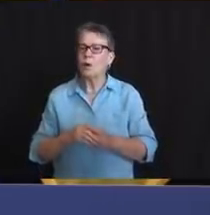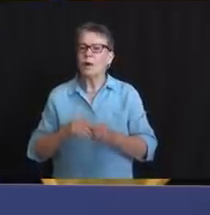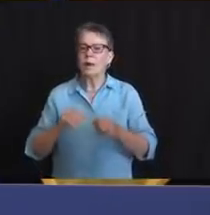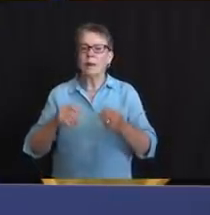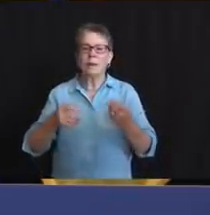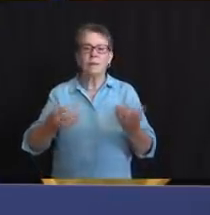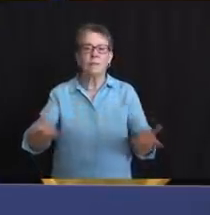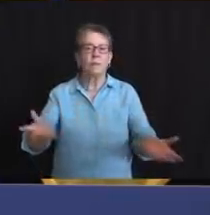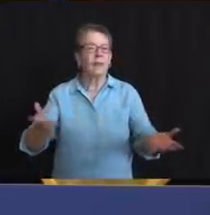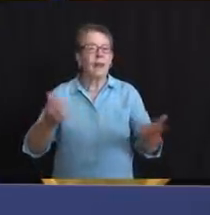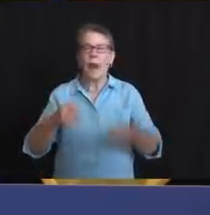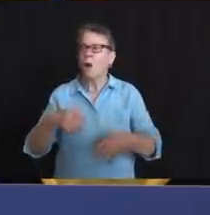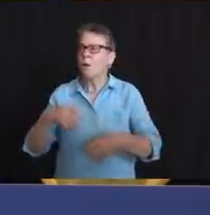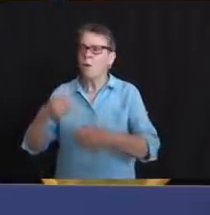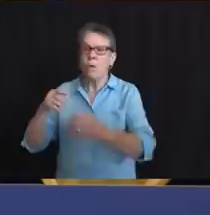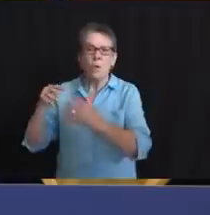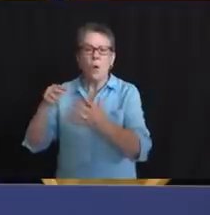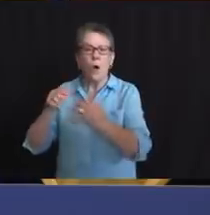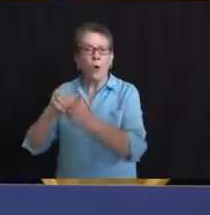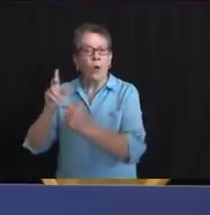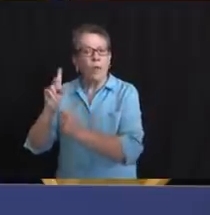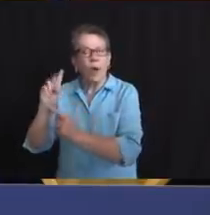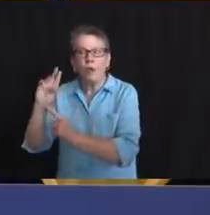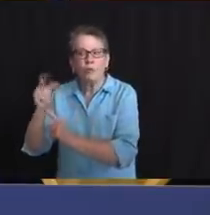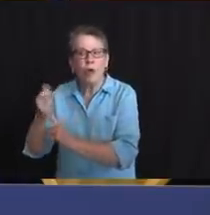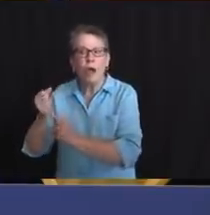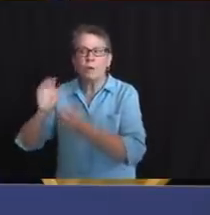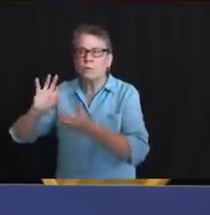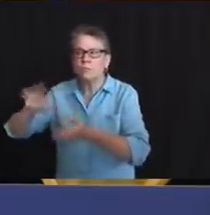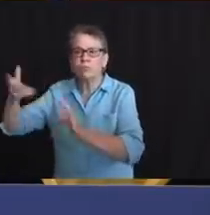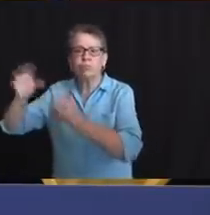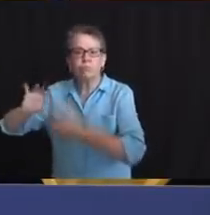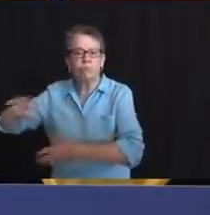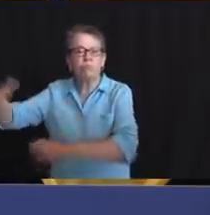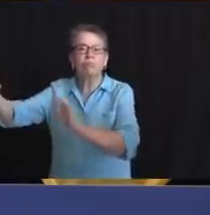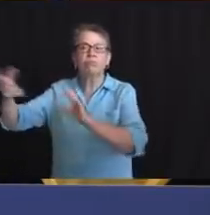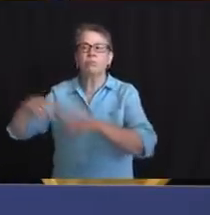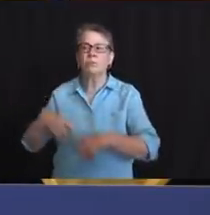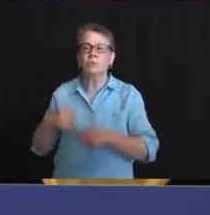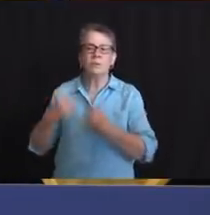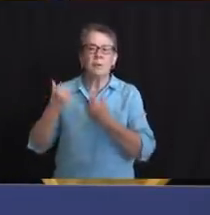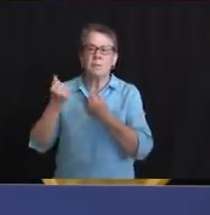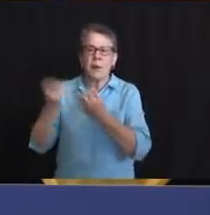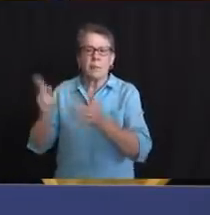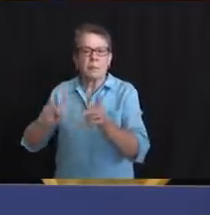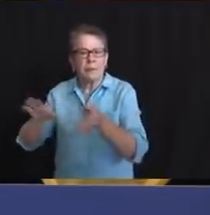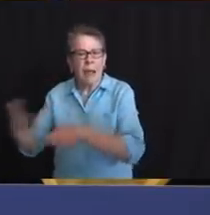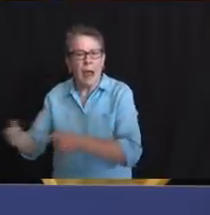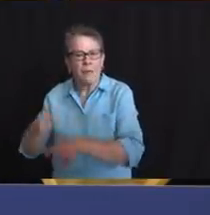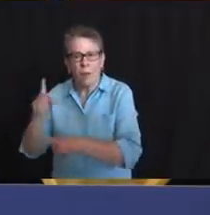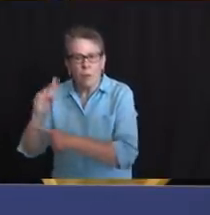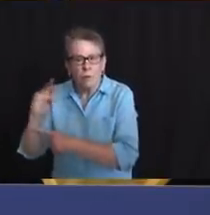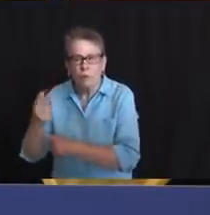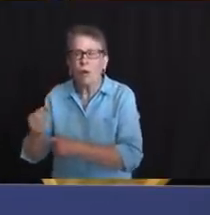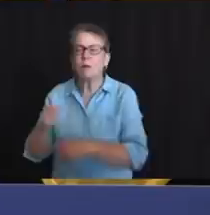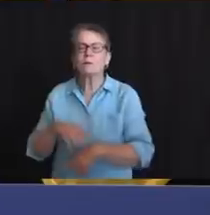You know, the good news is we're making a lot of progress. The sobering news is we're not close to being